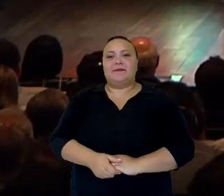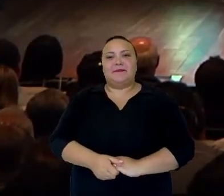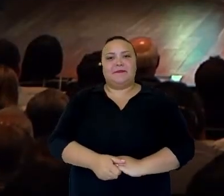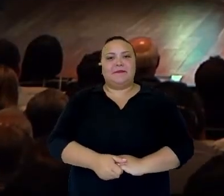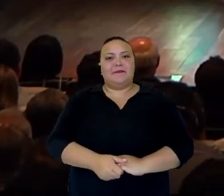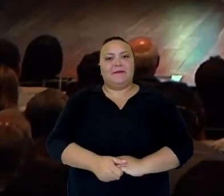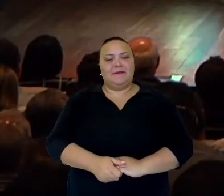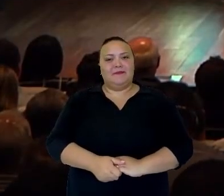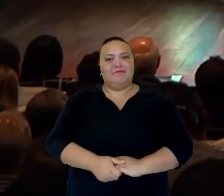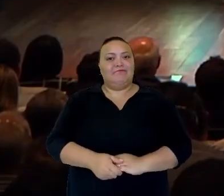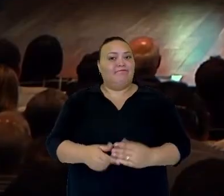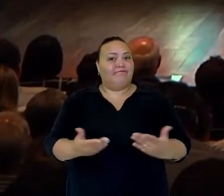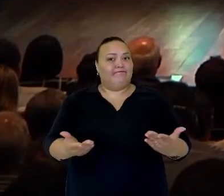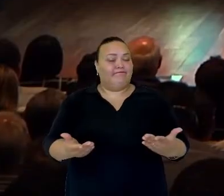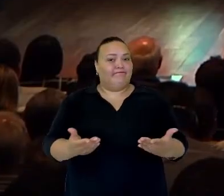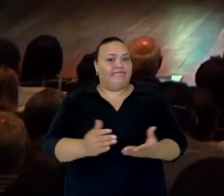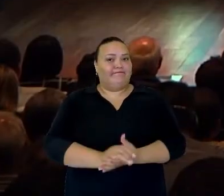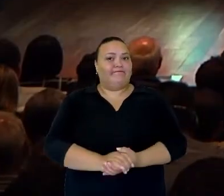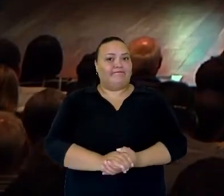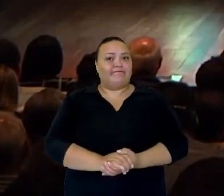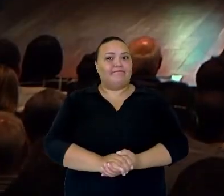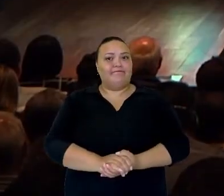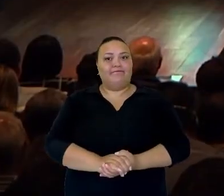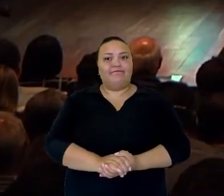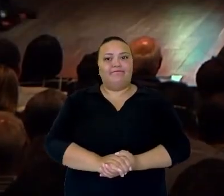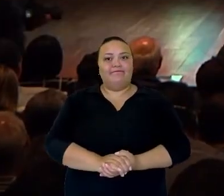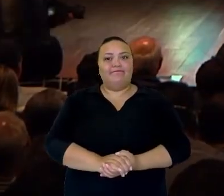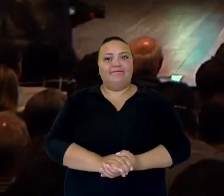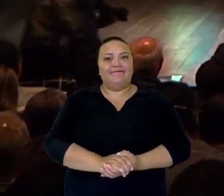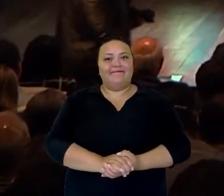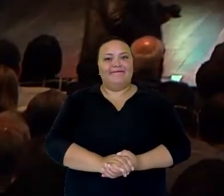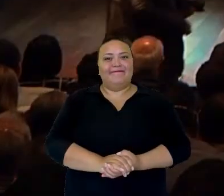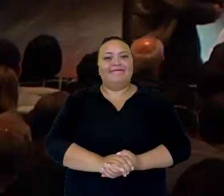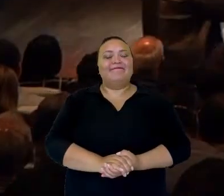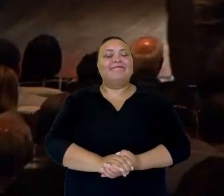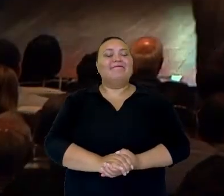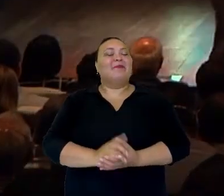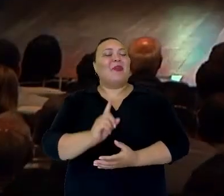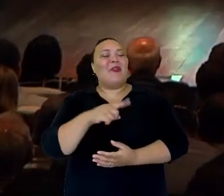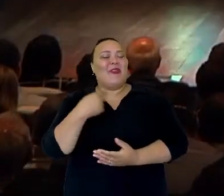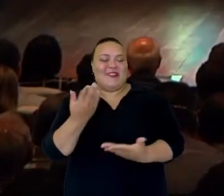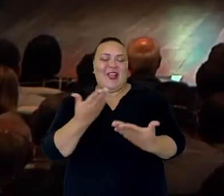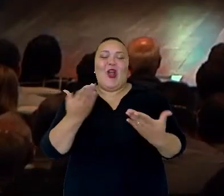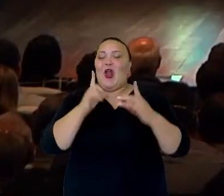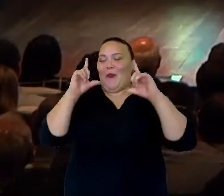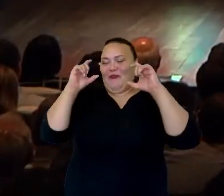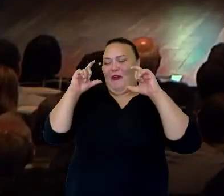let's give us a smile to everyone here to take a photo, okay?